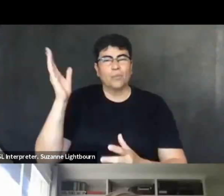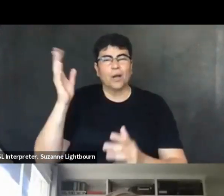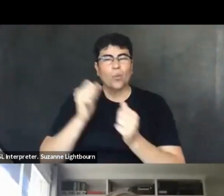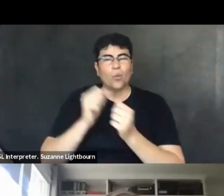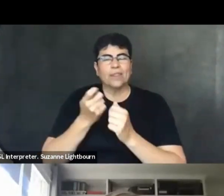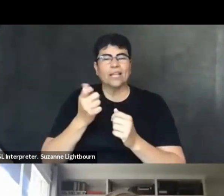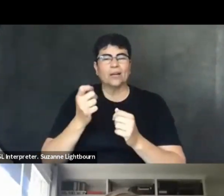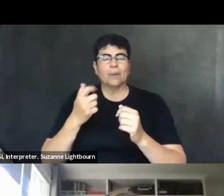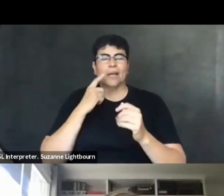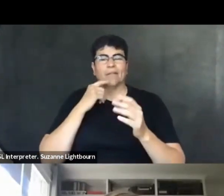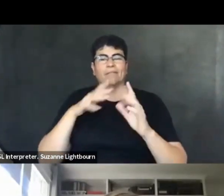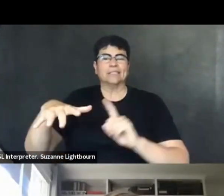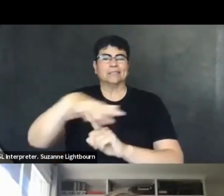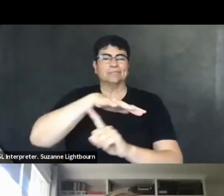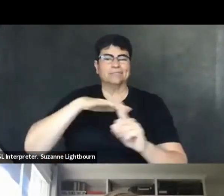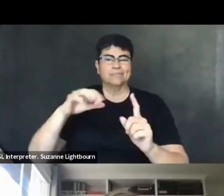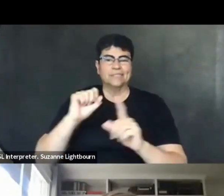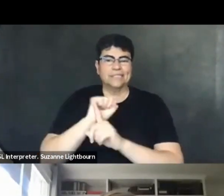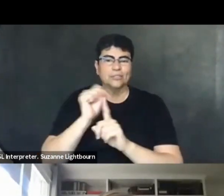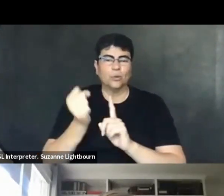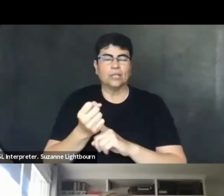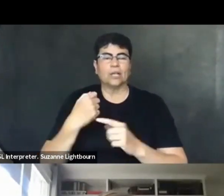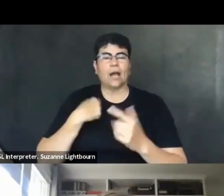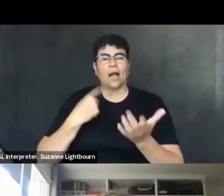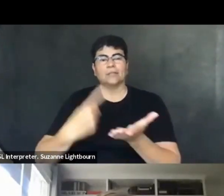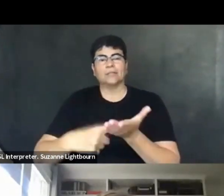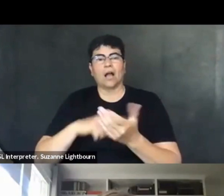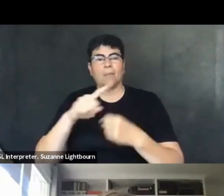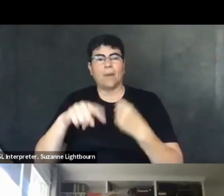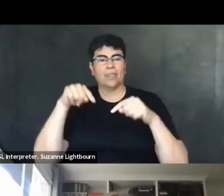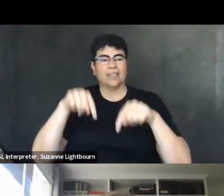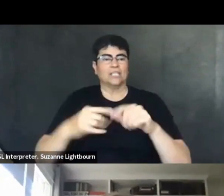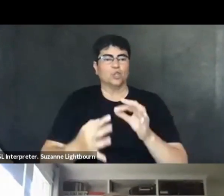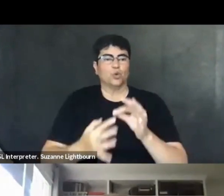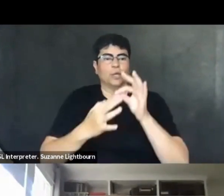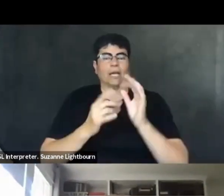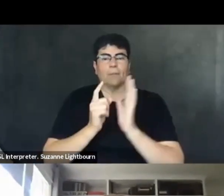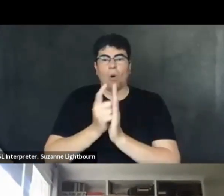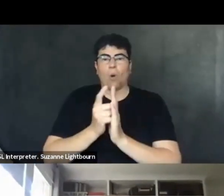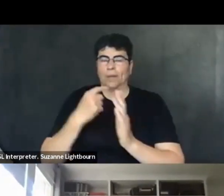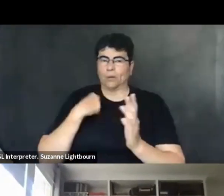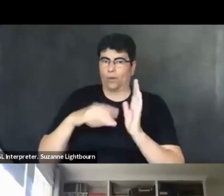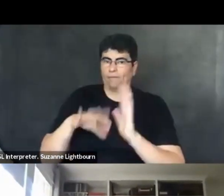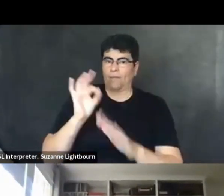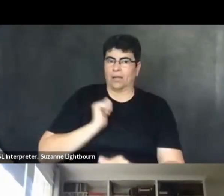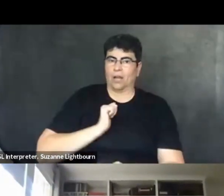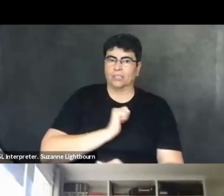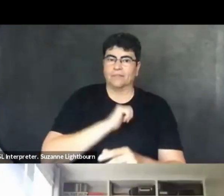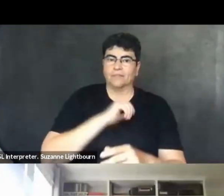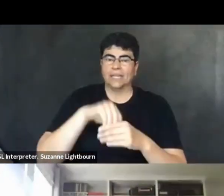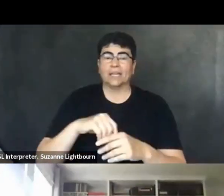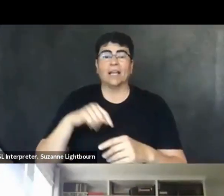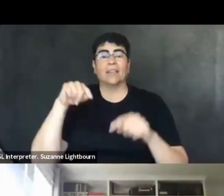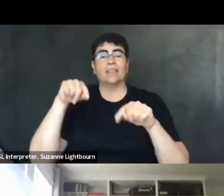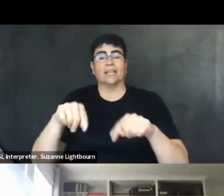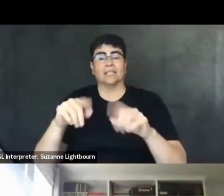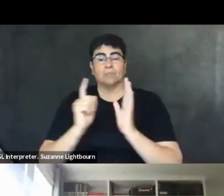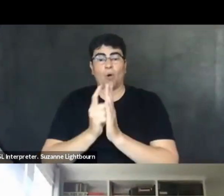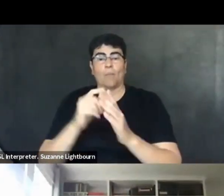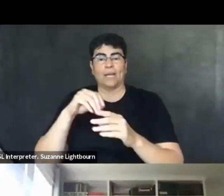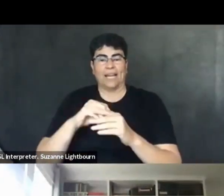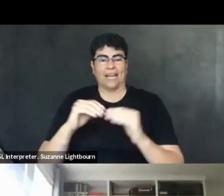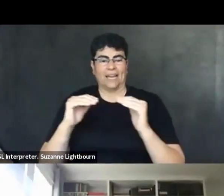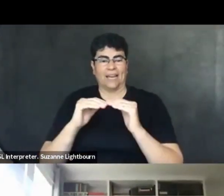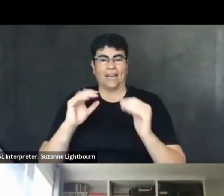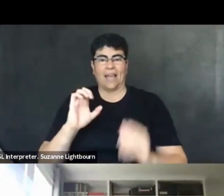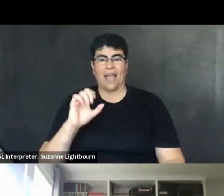contextualizing and kind of talking about this really unique moment we find ourselves in American history, and this moment in equity. So can